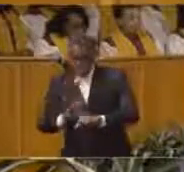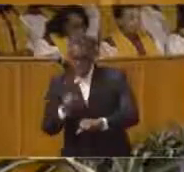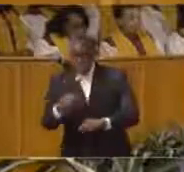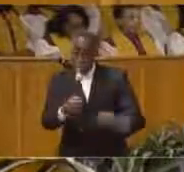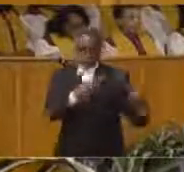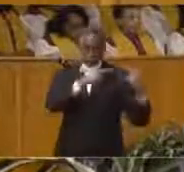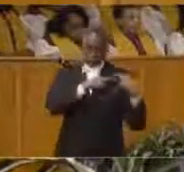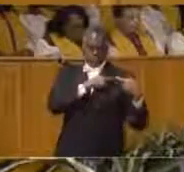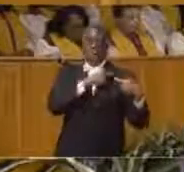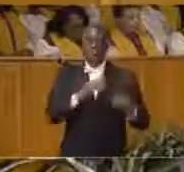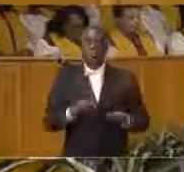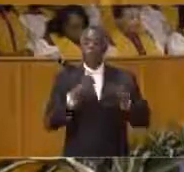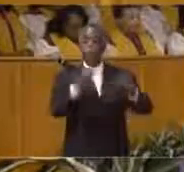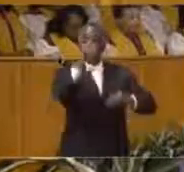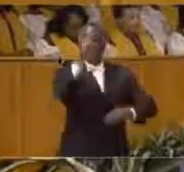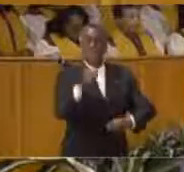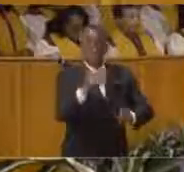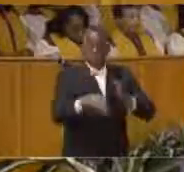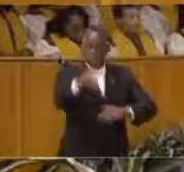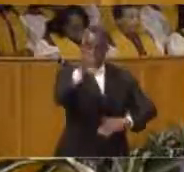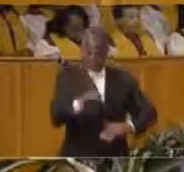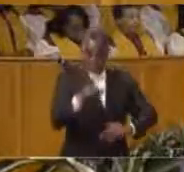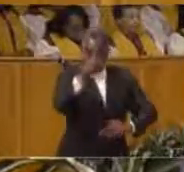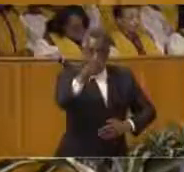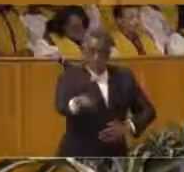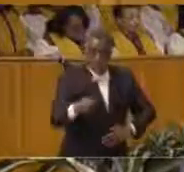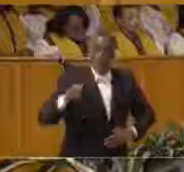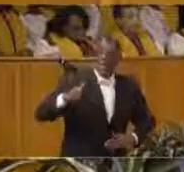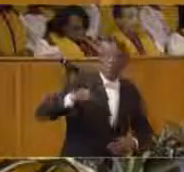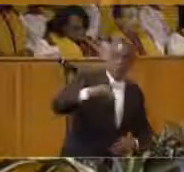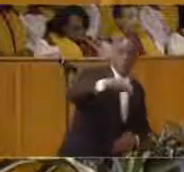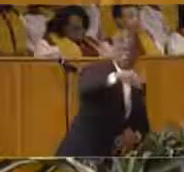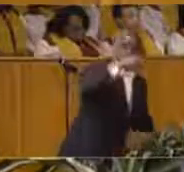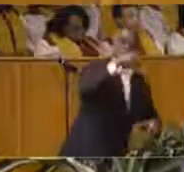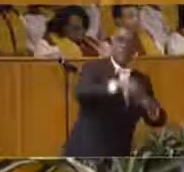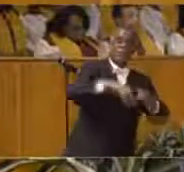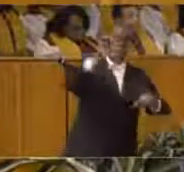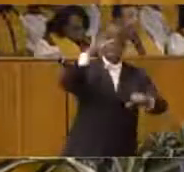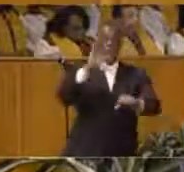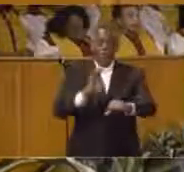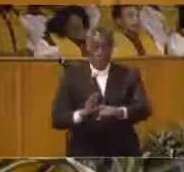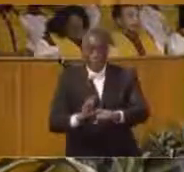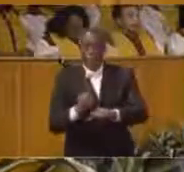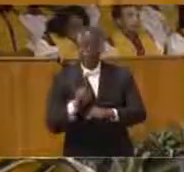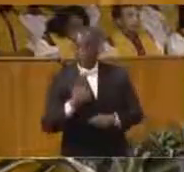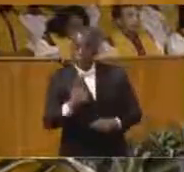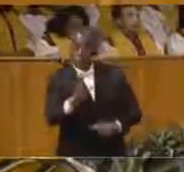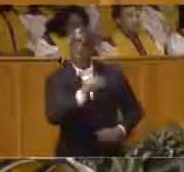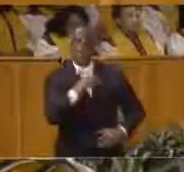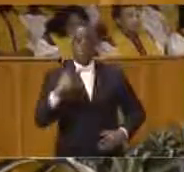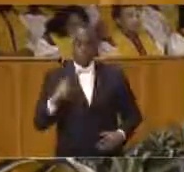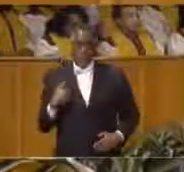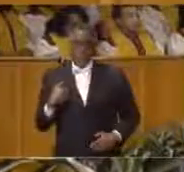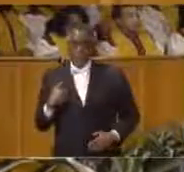to take a tenth of what God has given you and sow it into the church where you